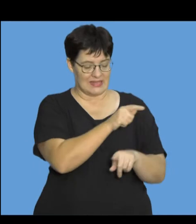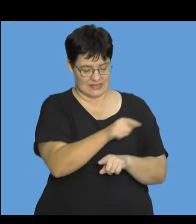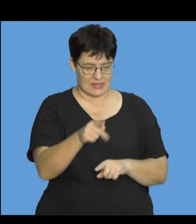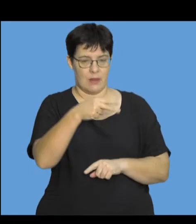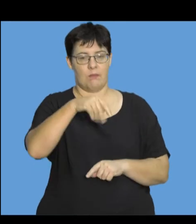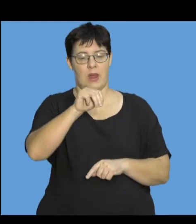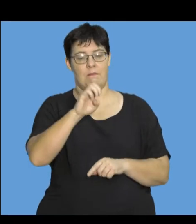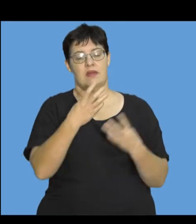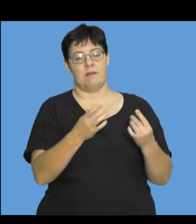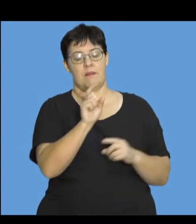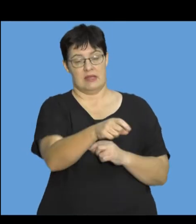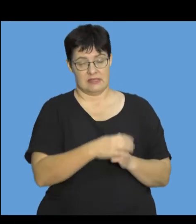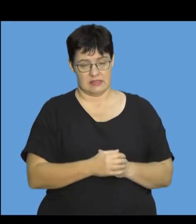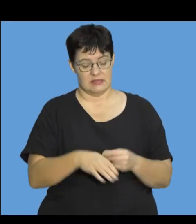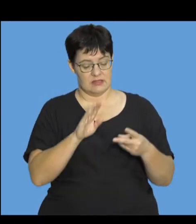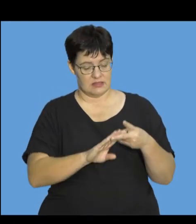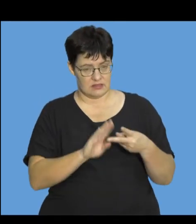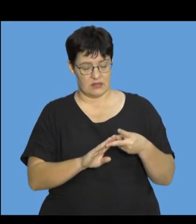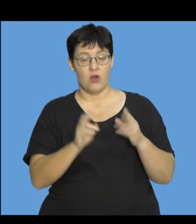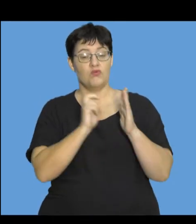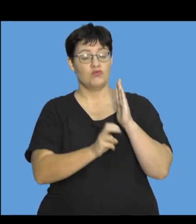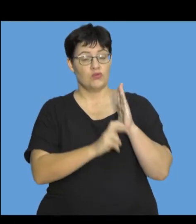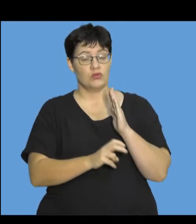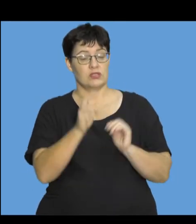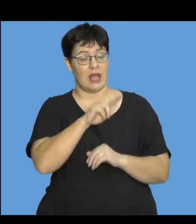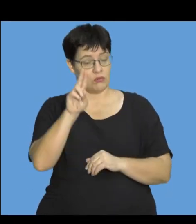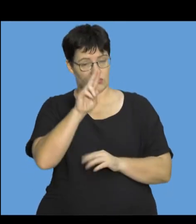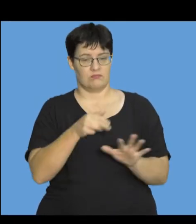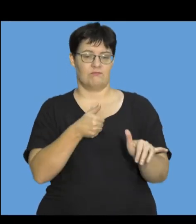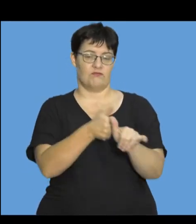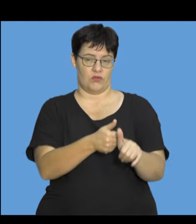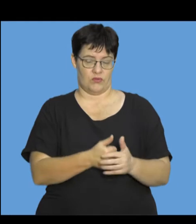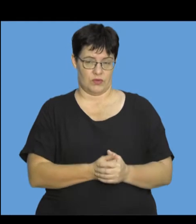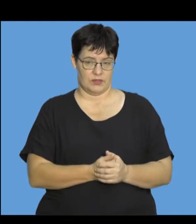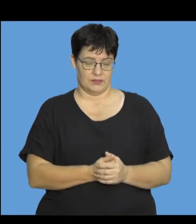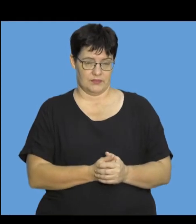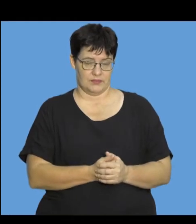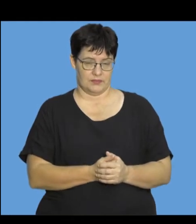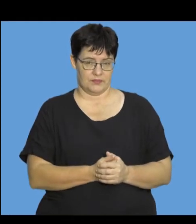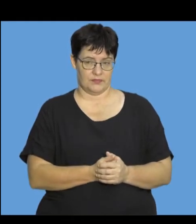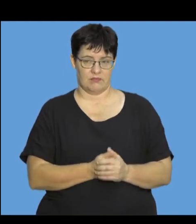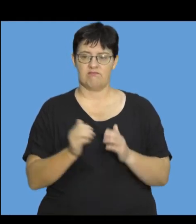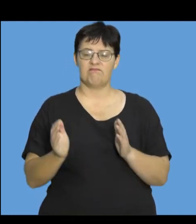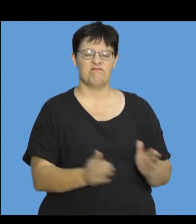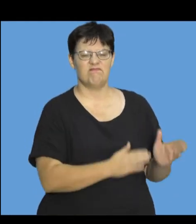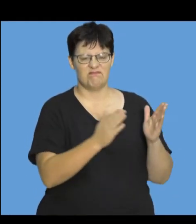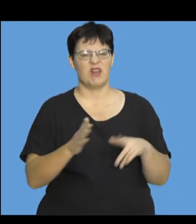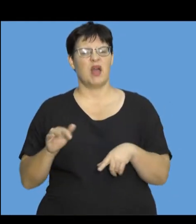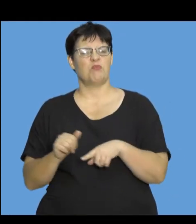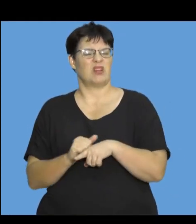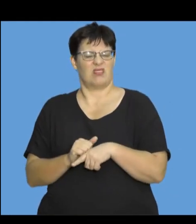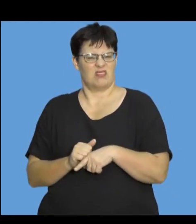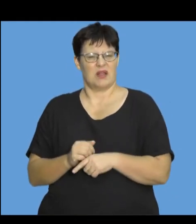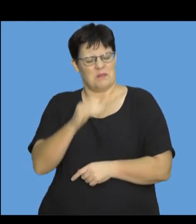prime numbers. 2, apply the laws of exponents. From there, let's just look at, in practicality now,